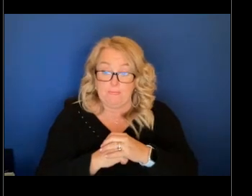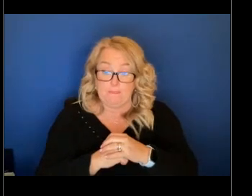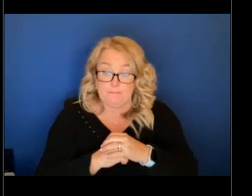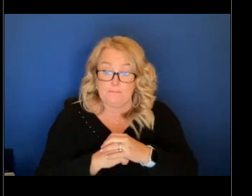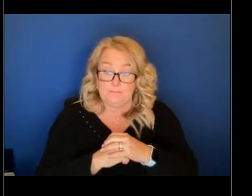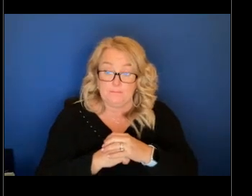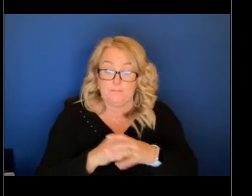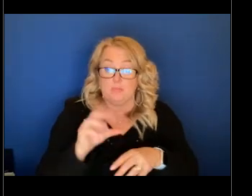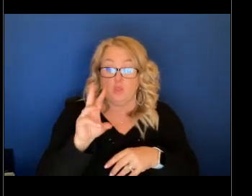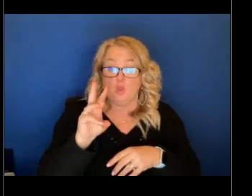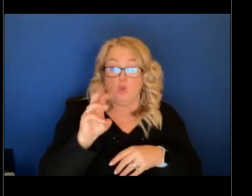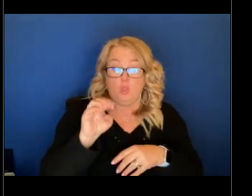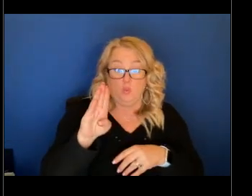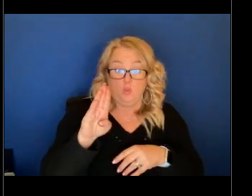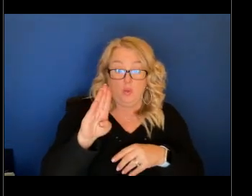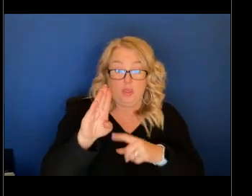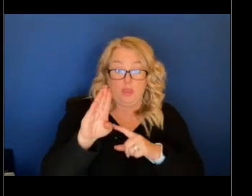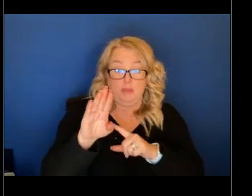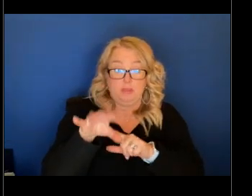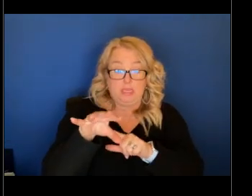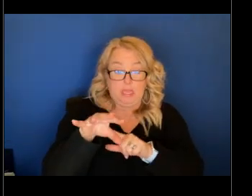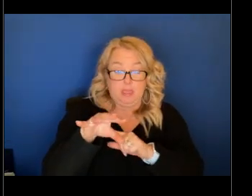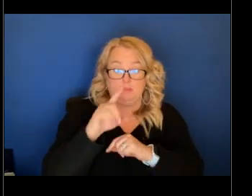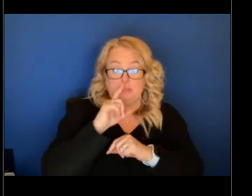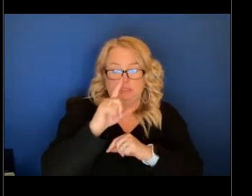The webcam function should be disabled.